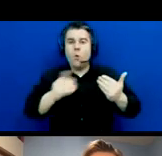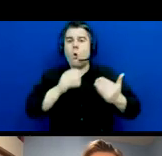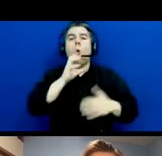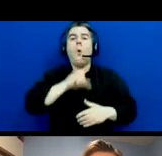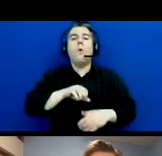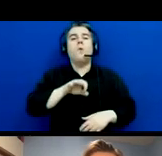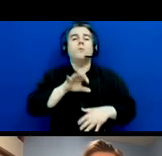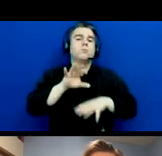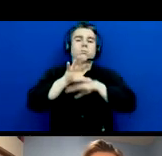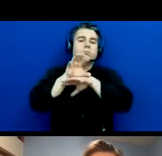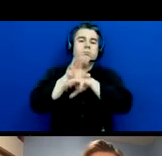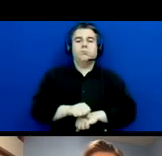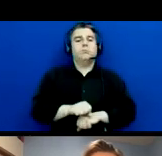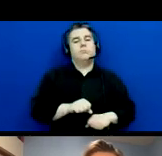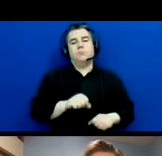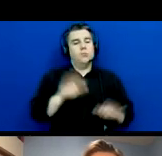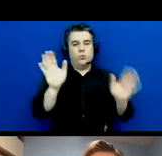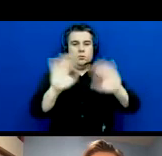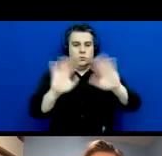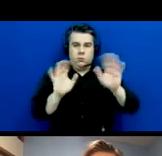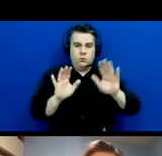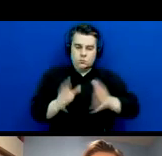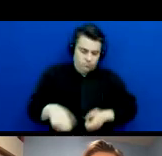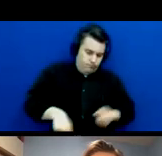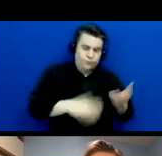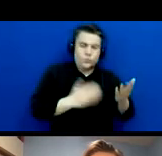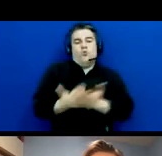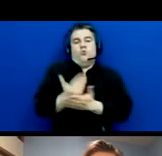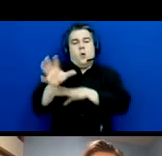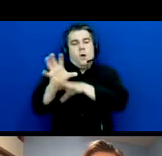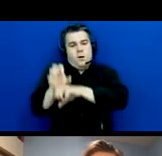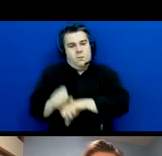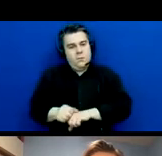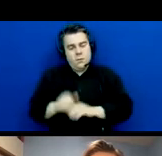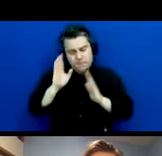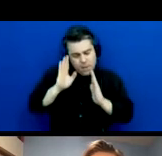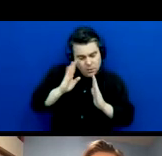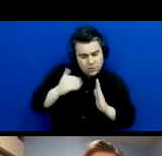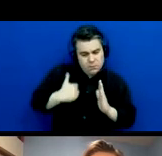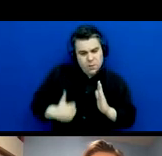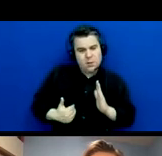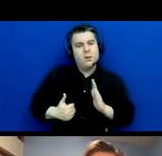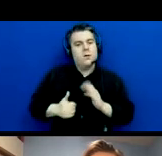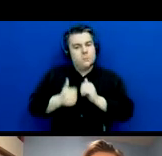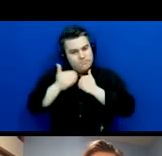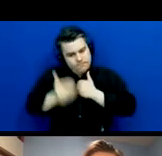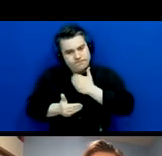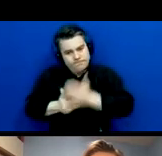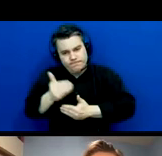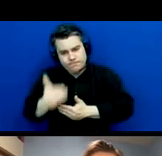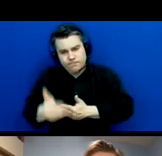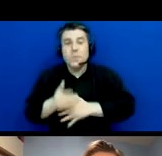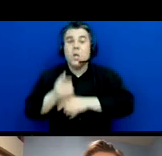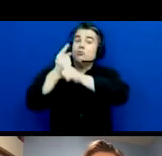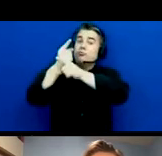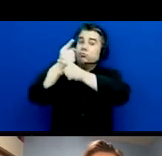are habit driven, right? So create those new habits, listen to the cues, and stay on track. Consistency